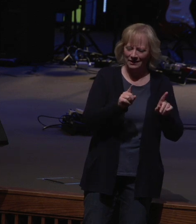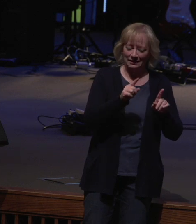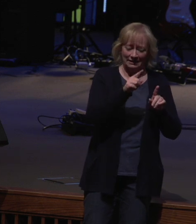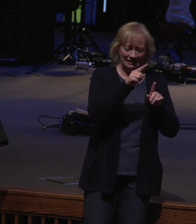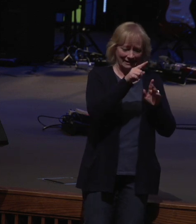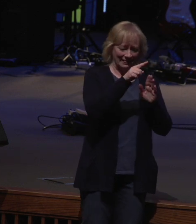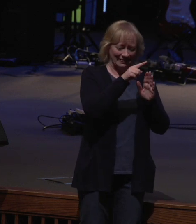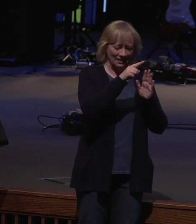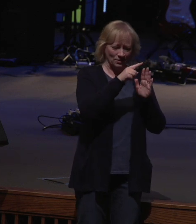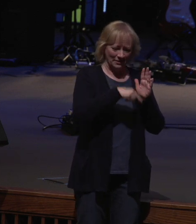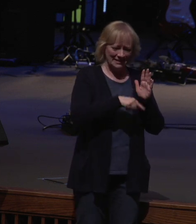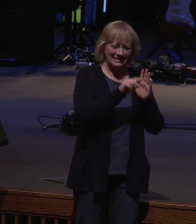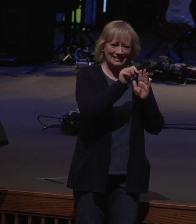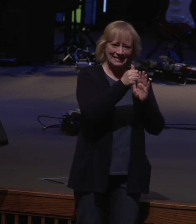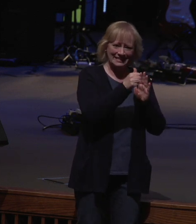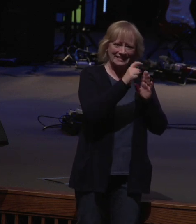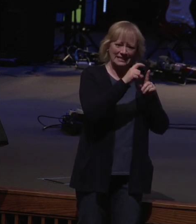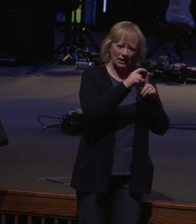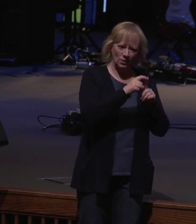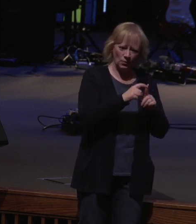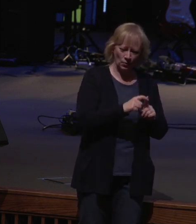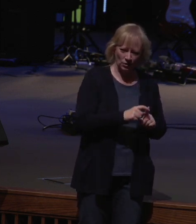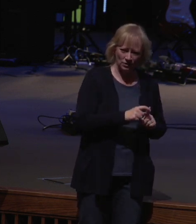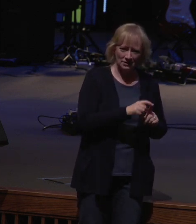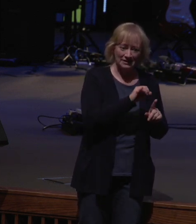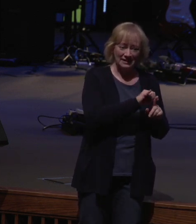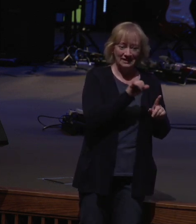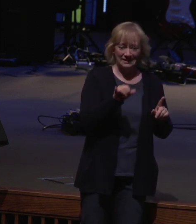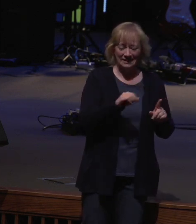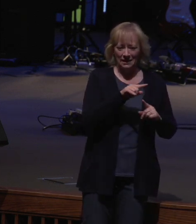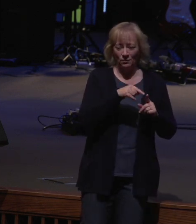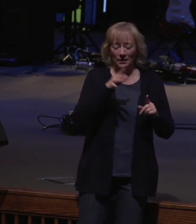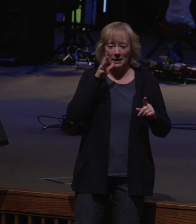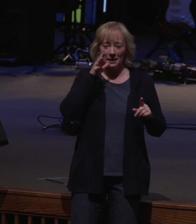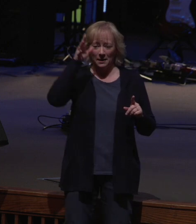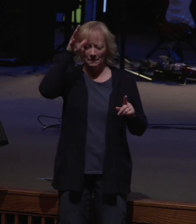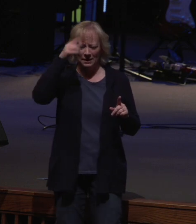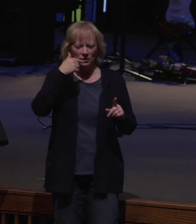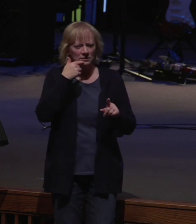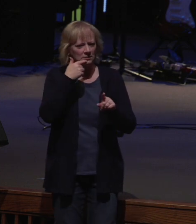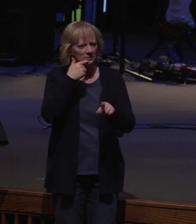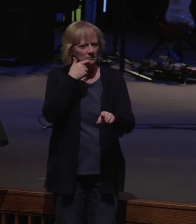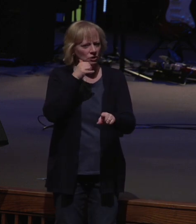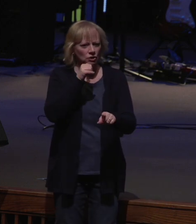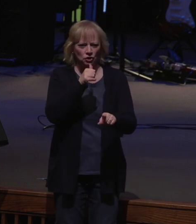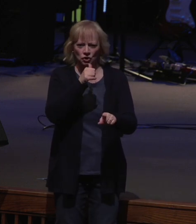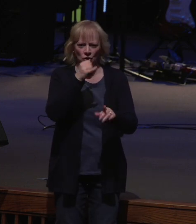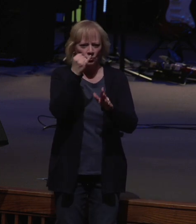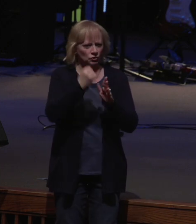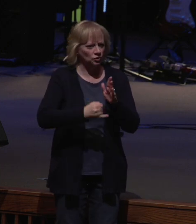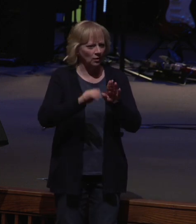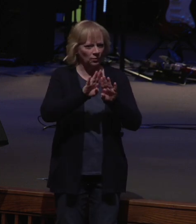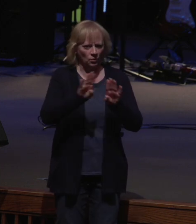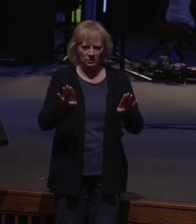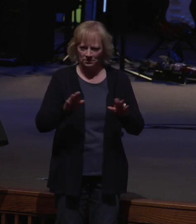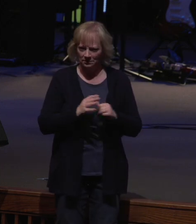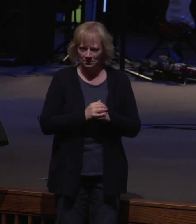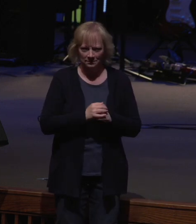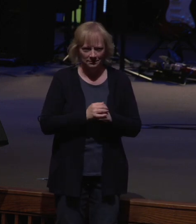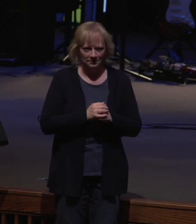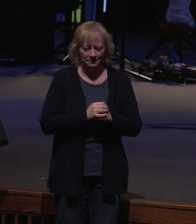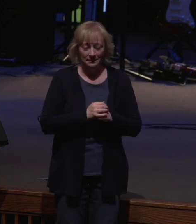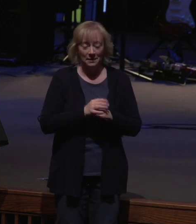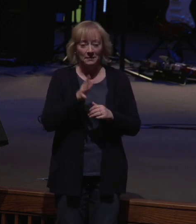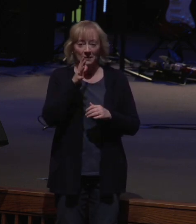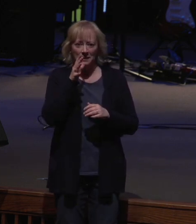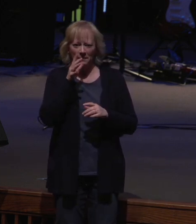followed operated more like when a parent says, don't draw on the walls. Okay, no drawing on the walls. But then